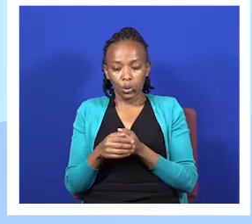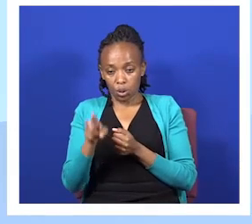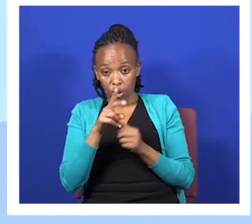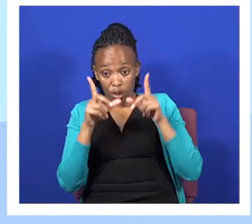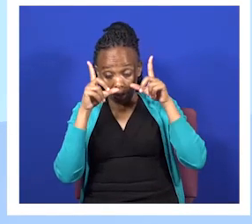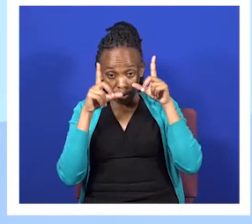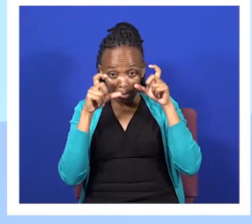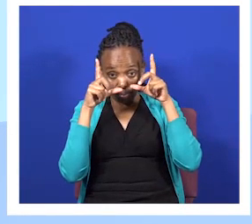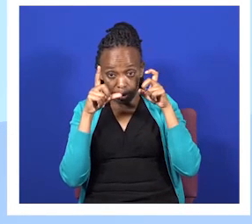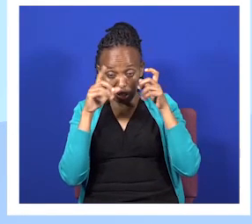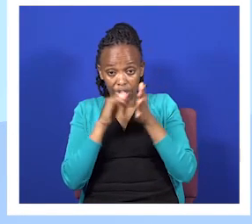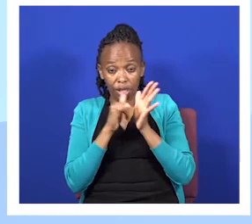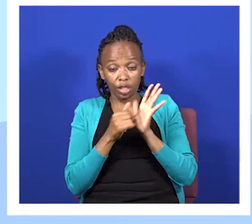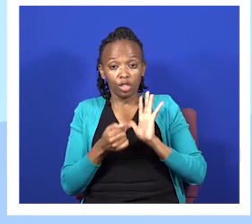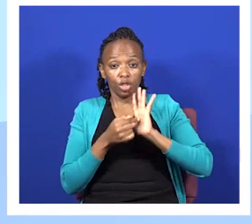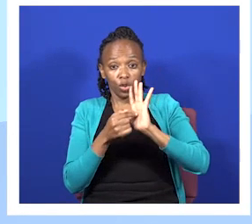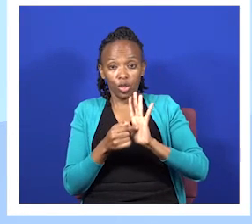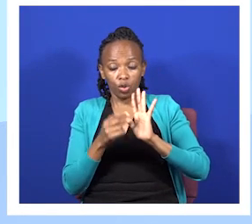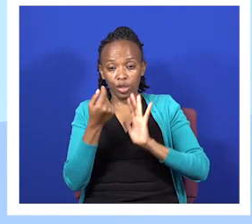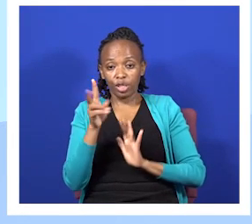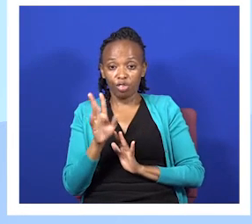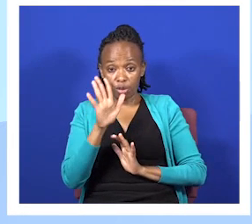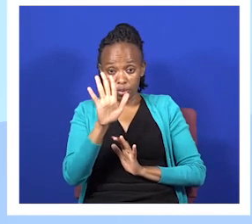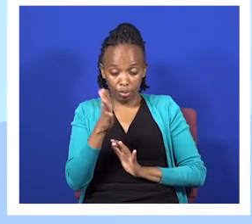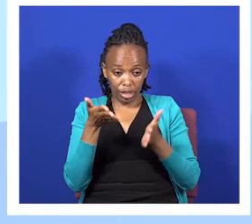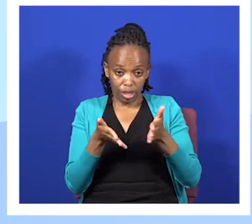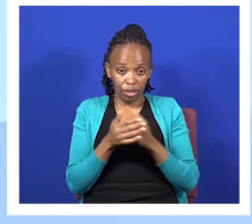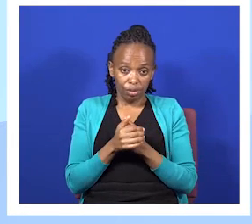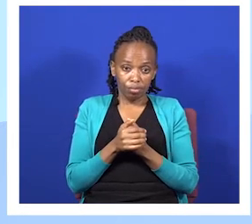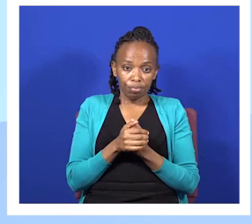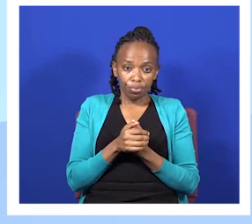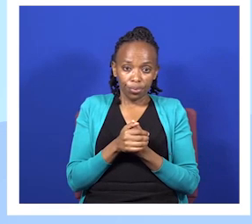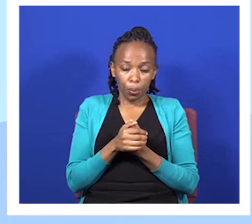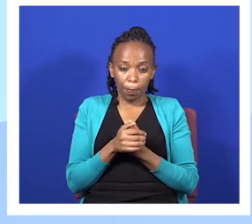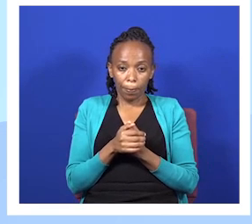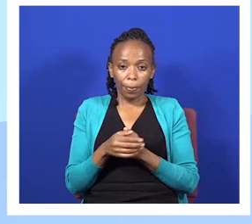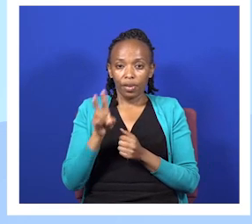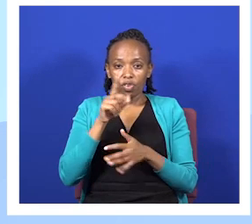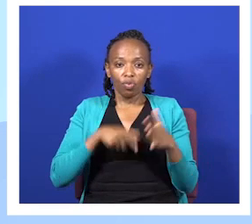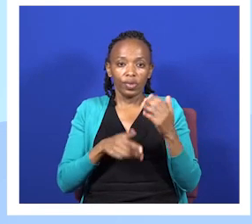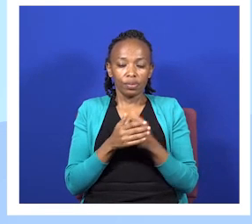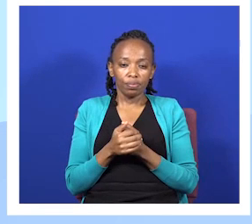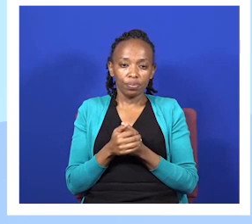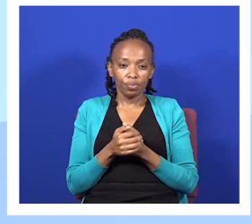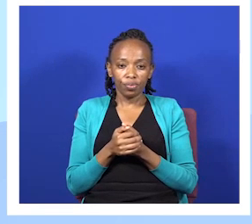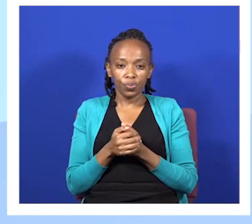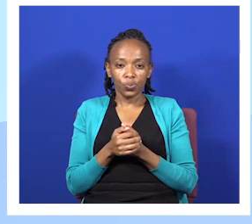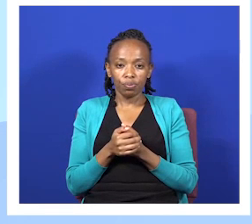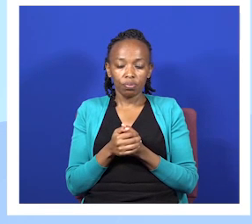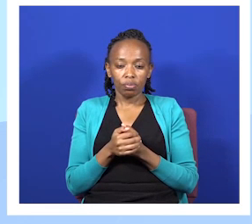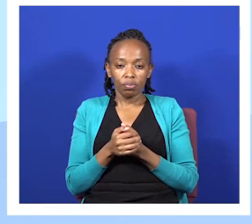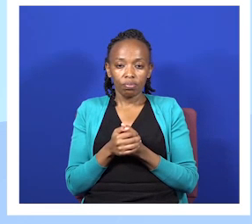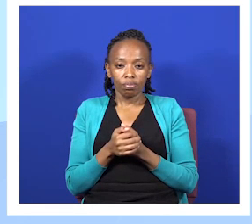Look at the picture that is showing on your screen right now. What do you see?